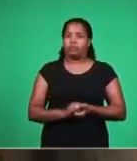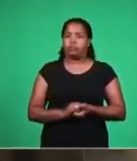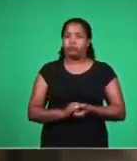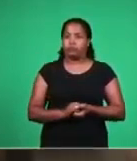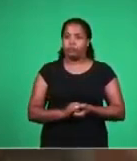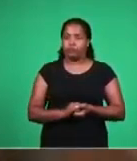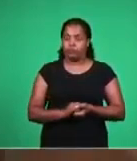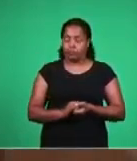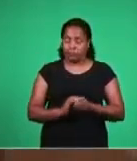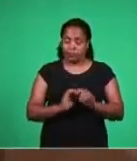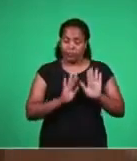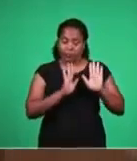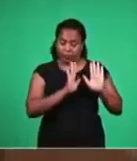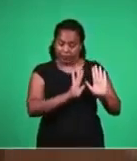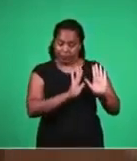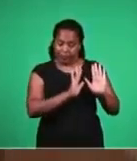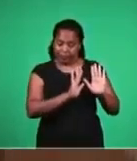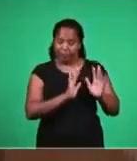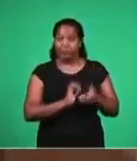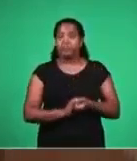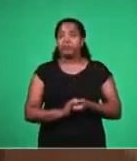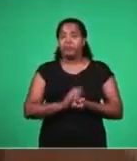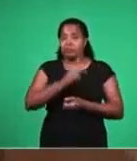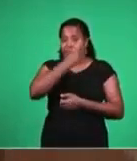Another contribution. It is